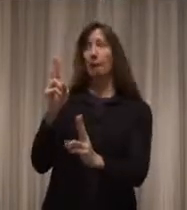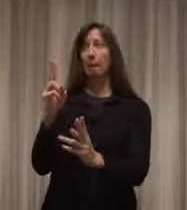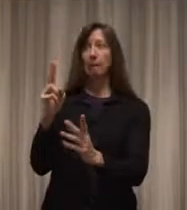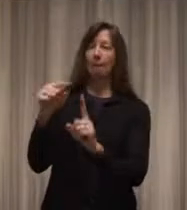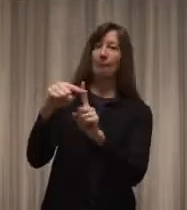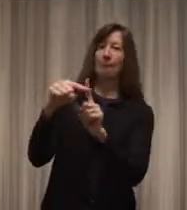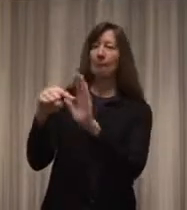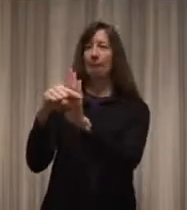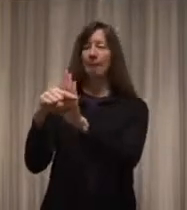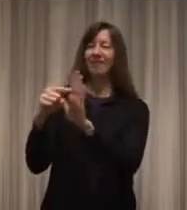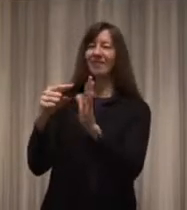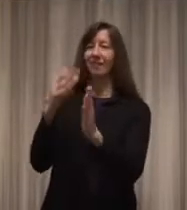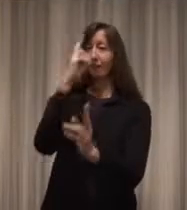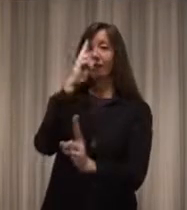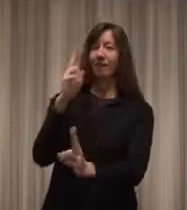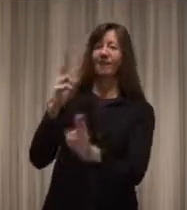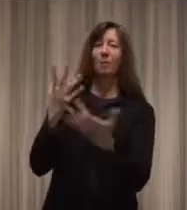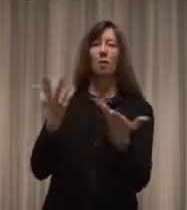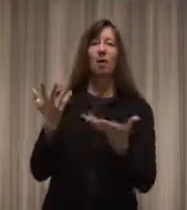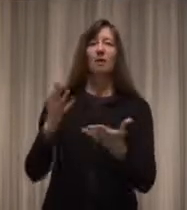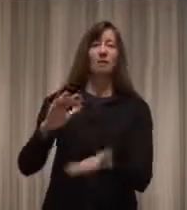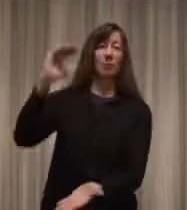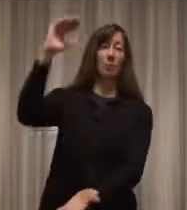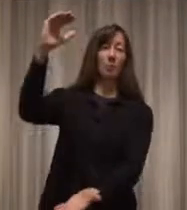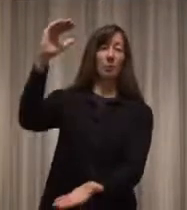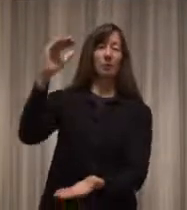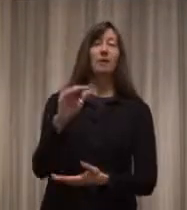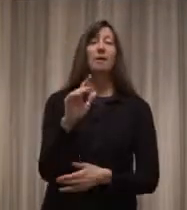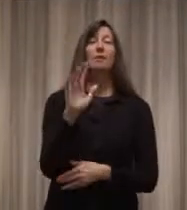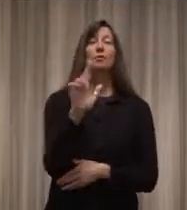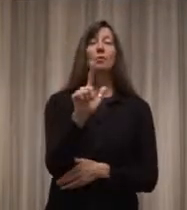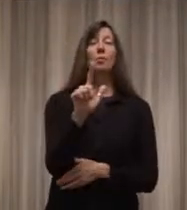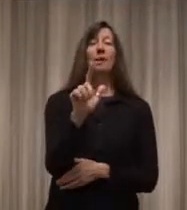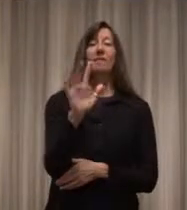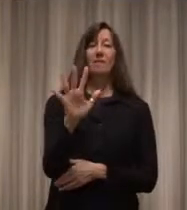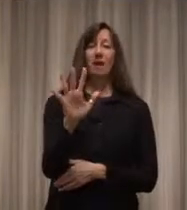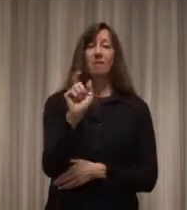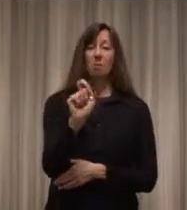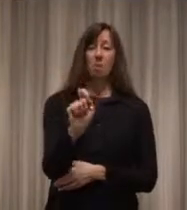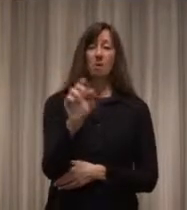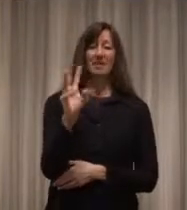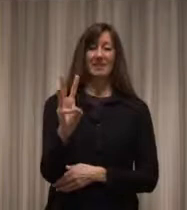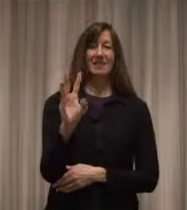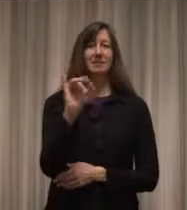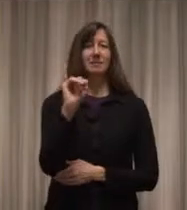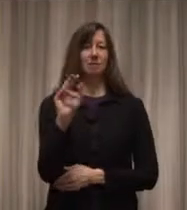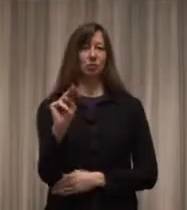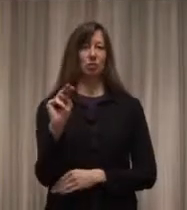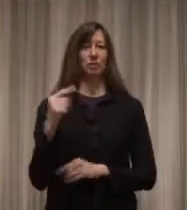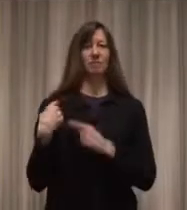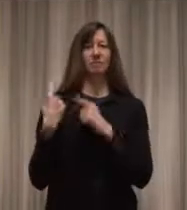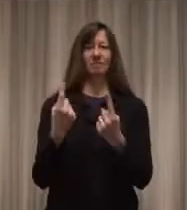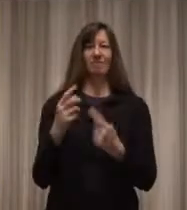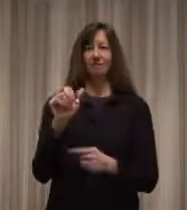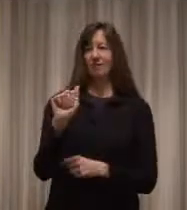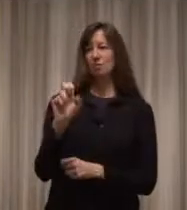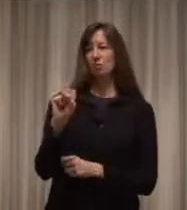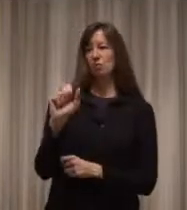highest reported snowfall total in the county, 25.6 inches in Saugerties, which is